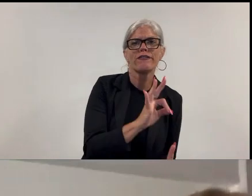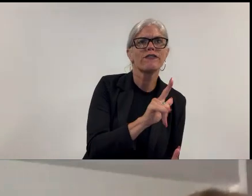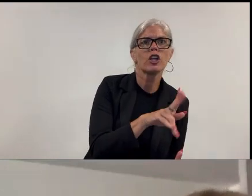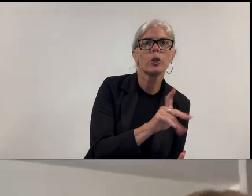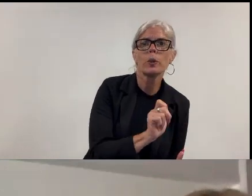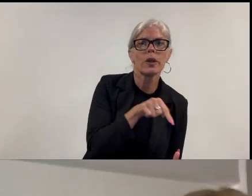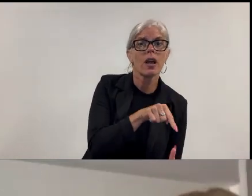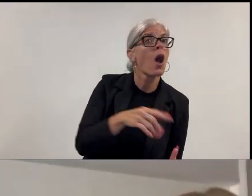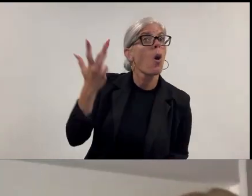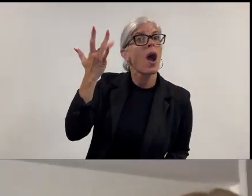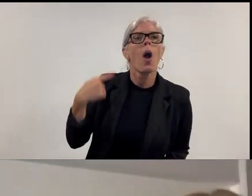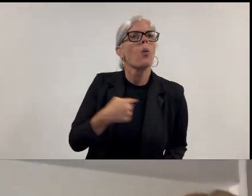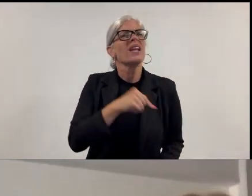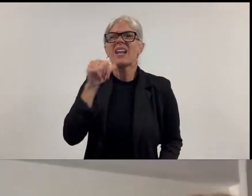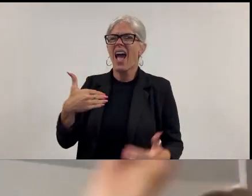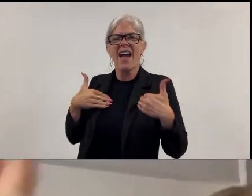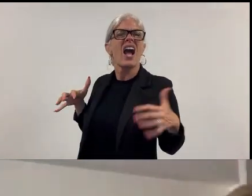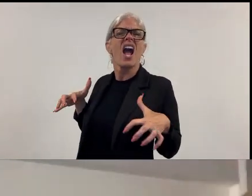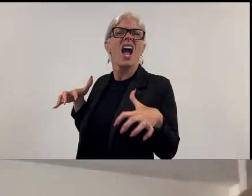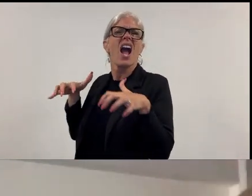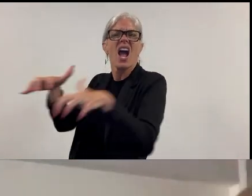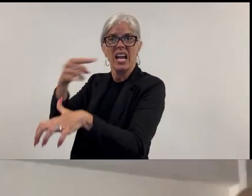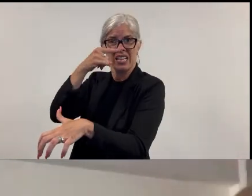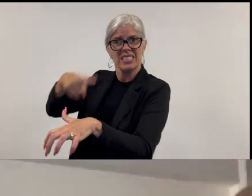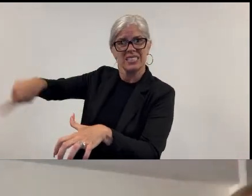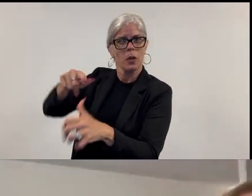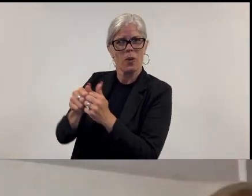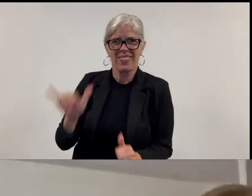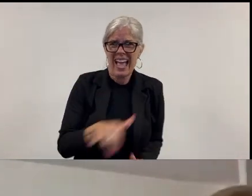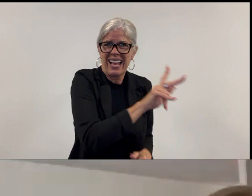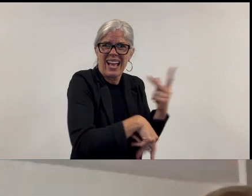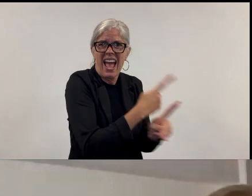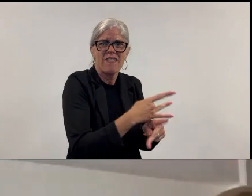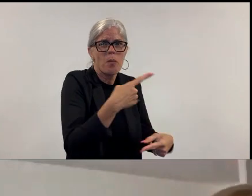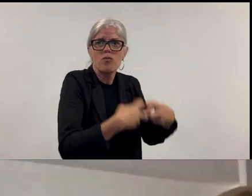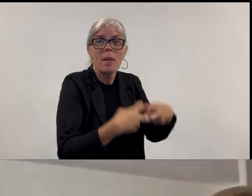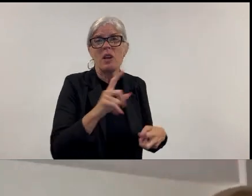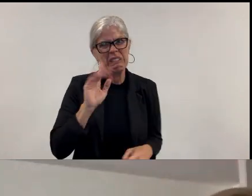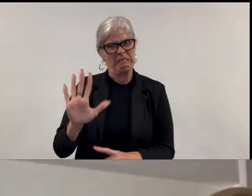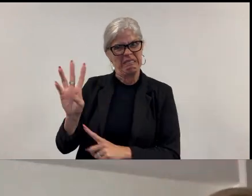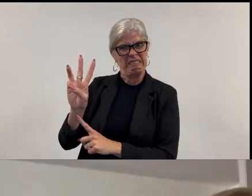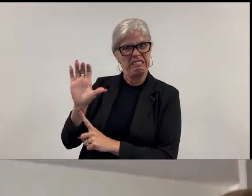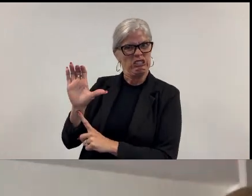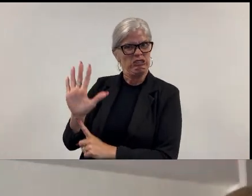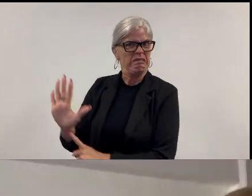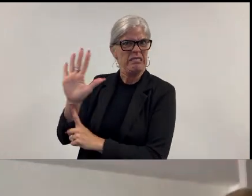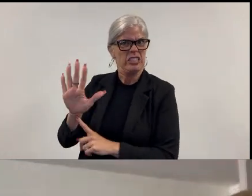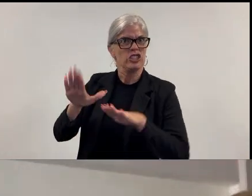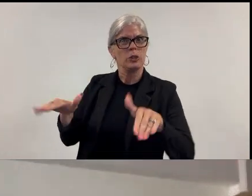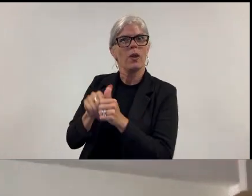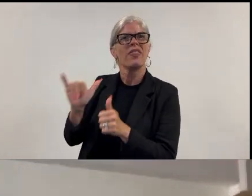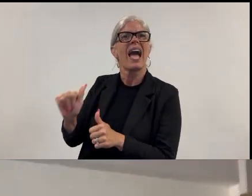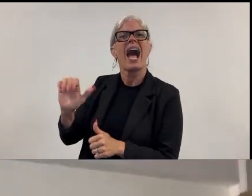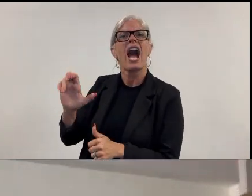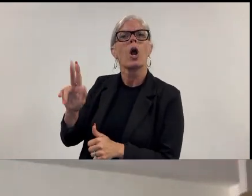So improving the muscle mass improve the PAMS score without necessarily improving the strength. Now, it